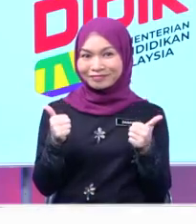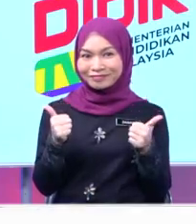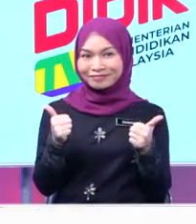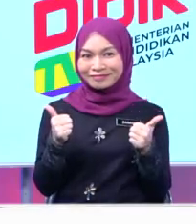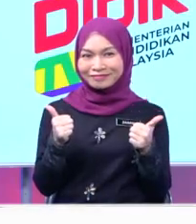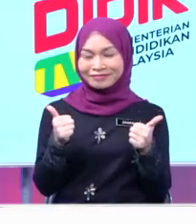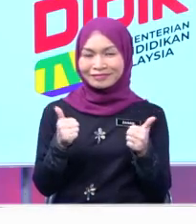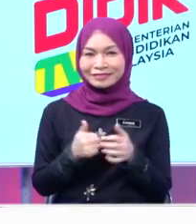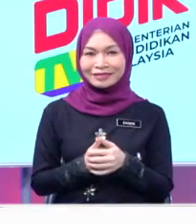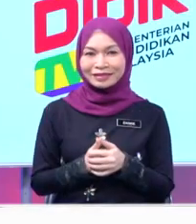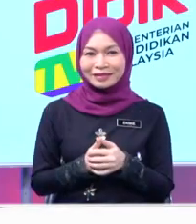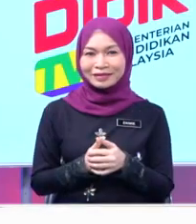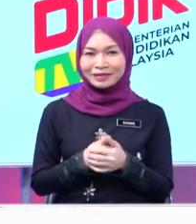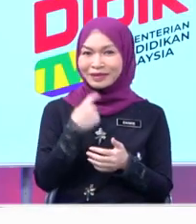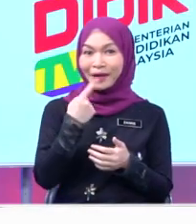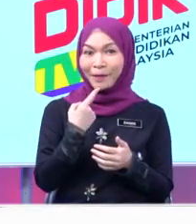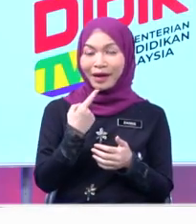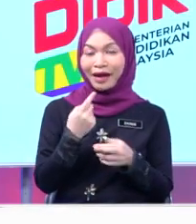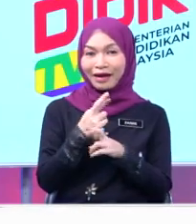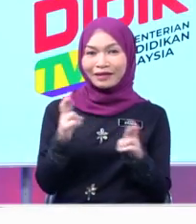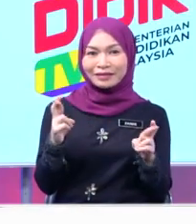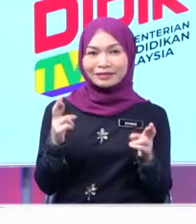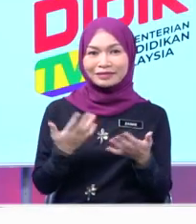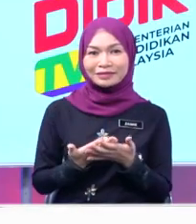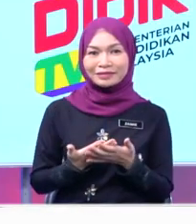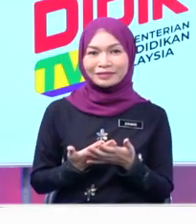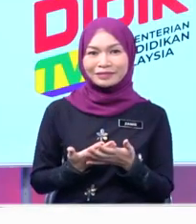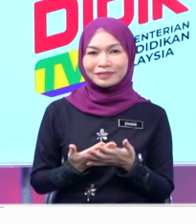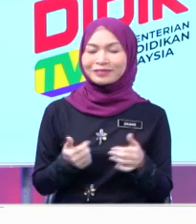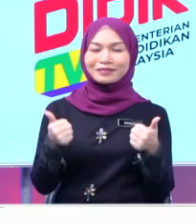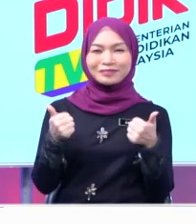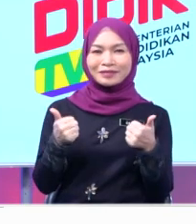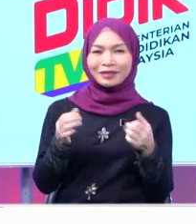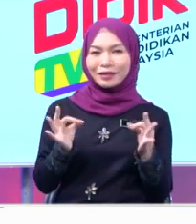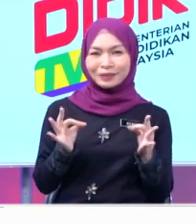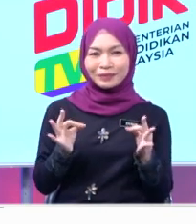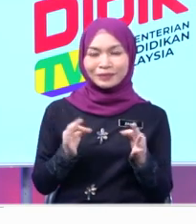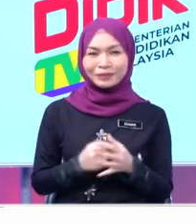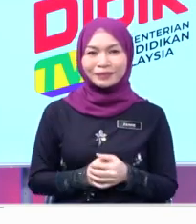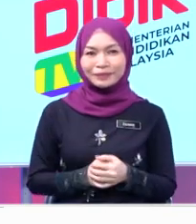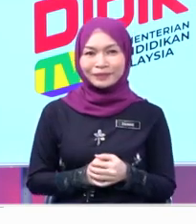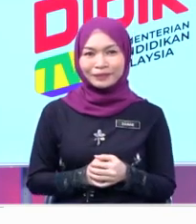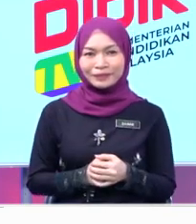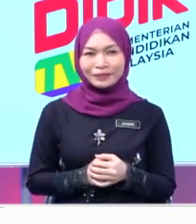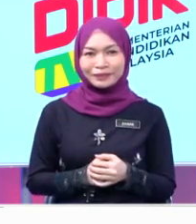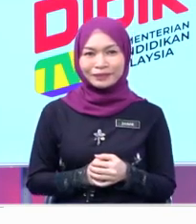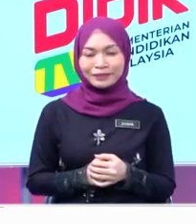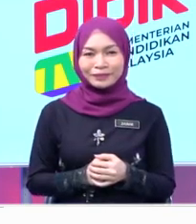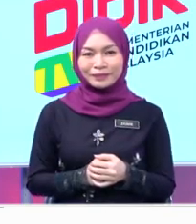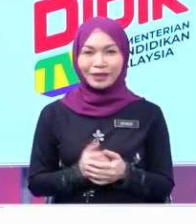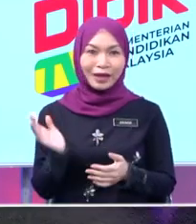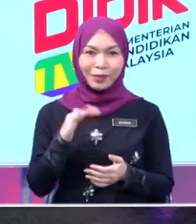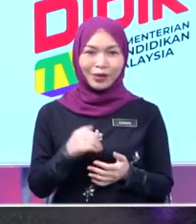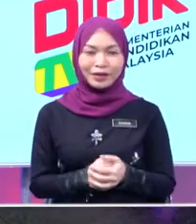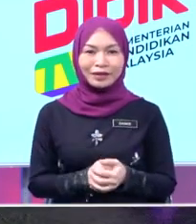Okay, only Ain is ready. Why wrong? What about the rest? Okay, very nice. So who? All right. Okay, I Puan